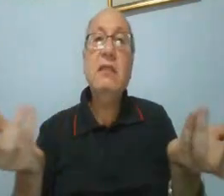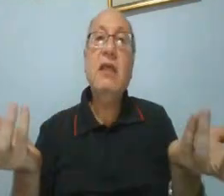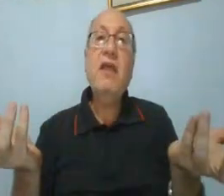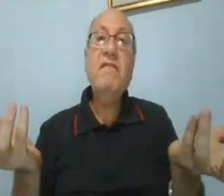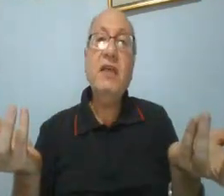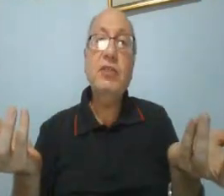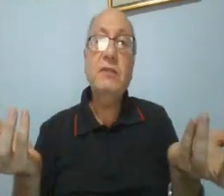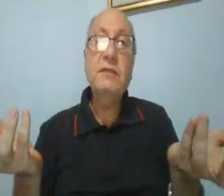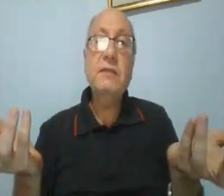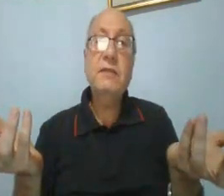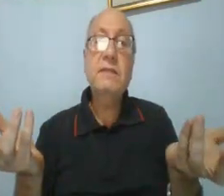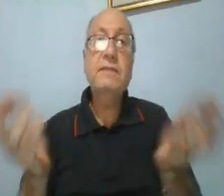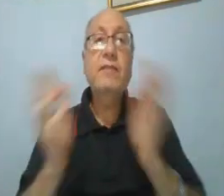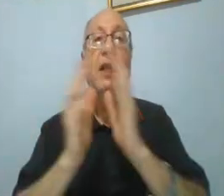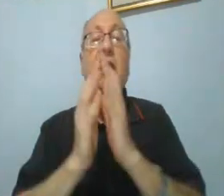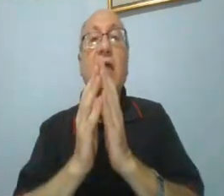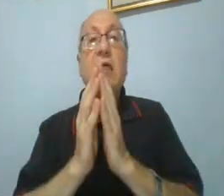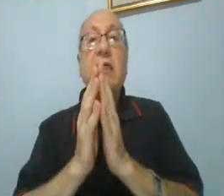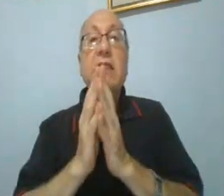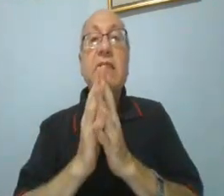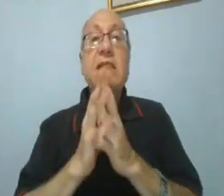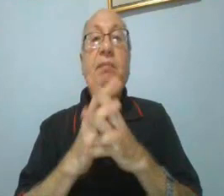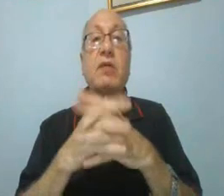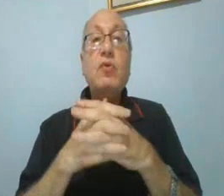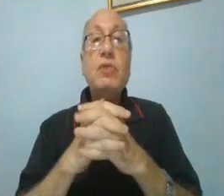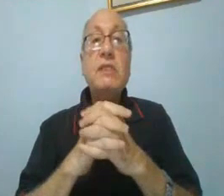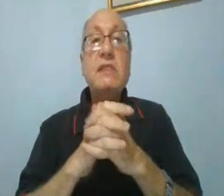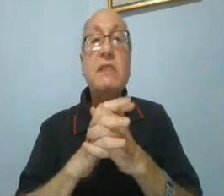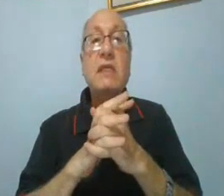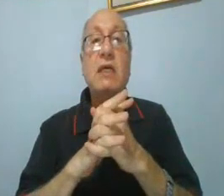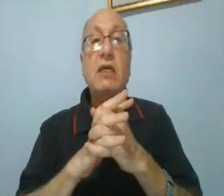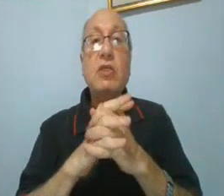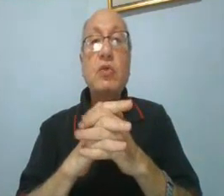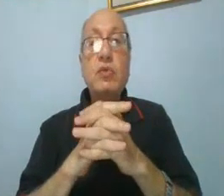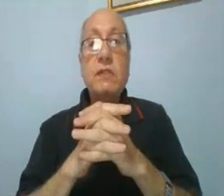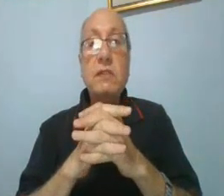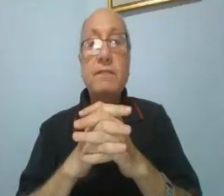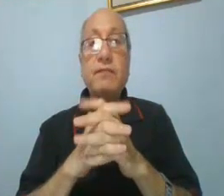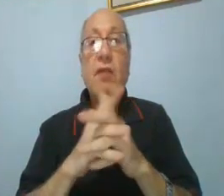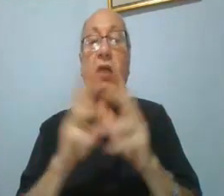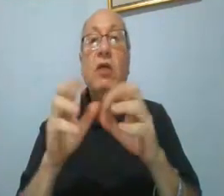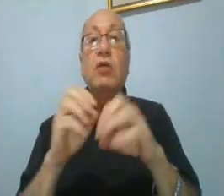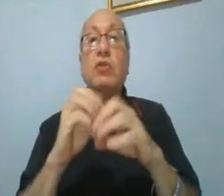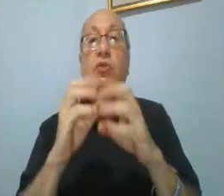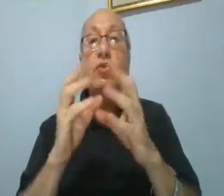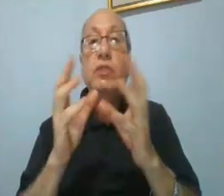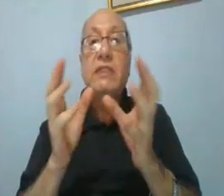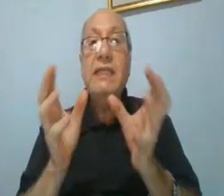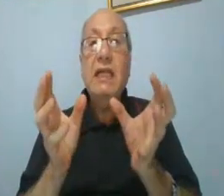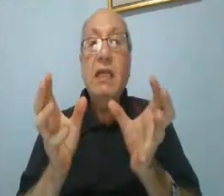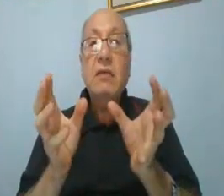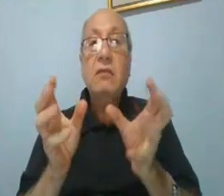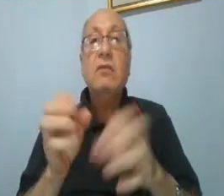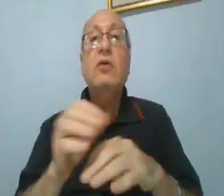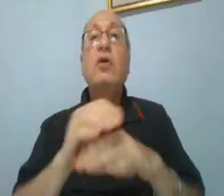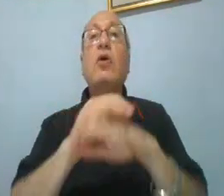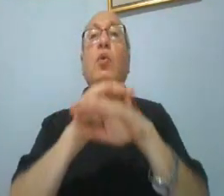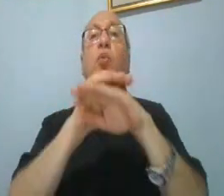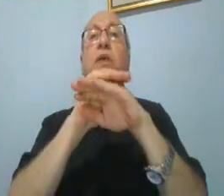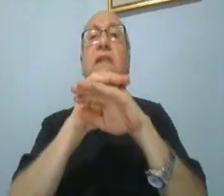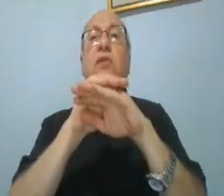droplet infections. The precautions used to